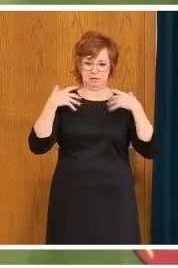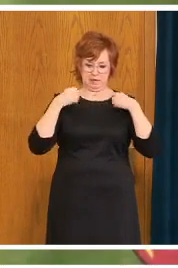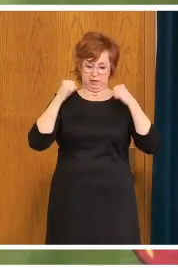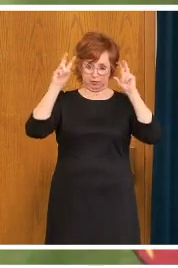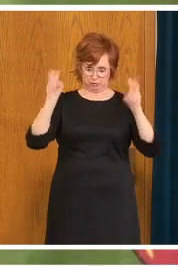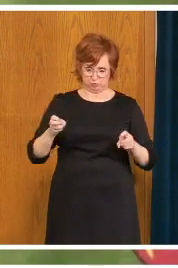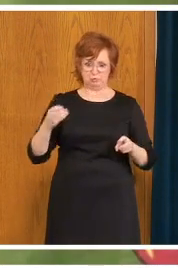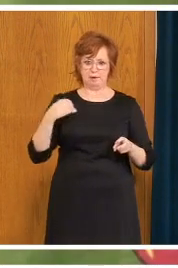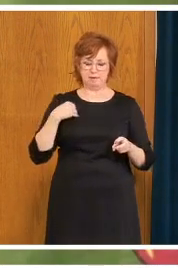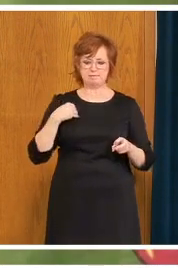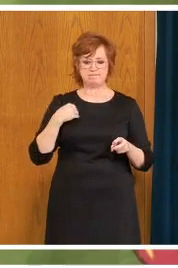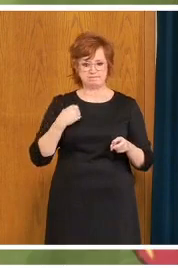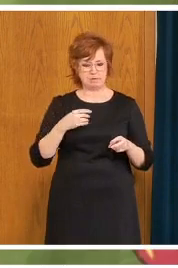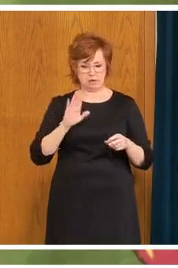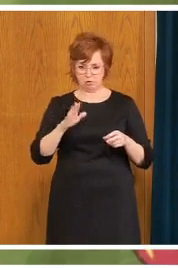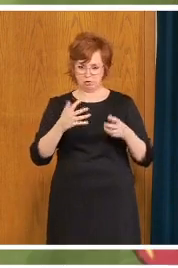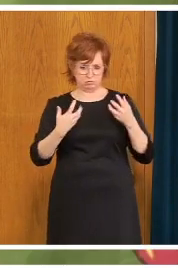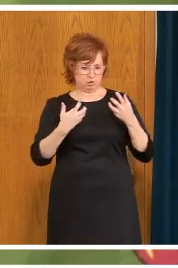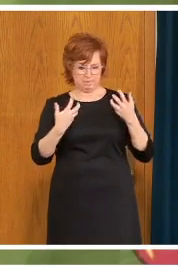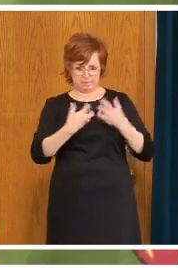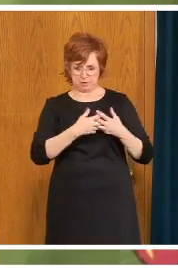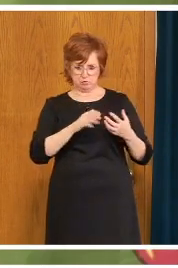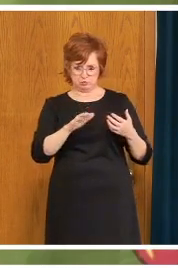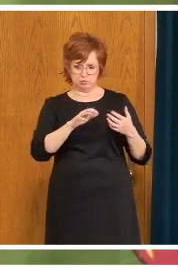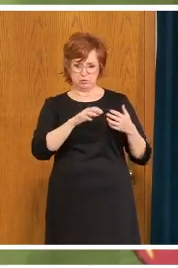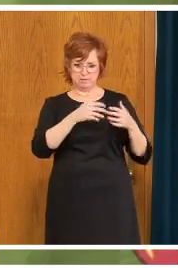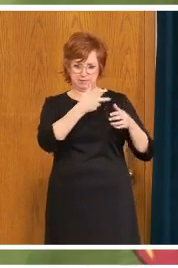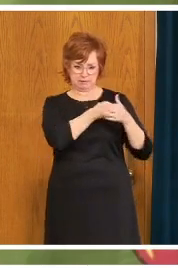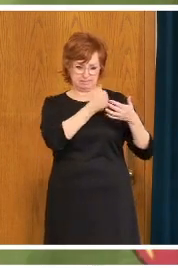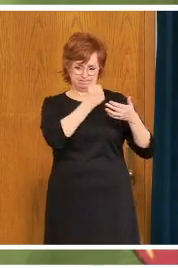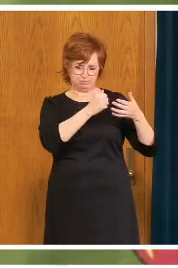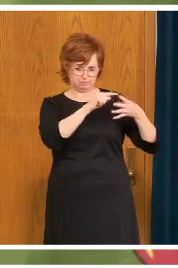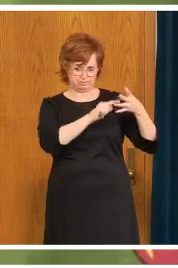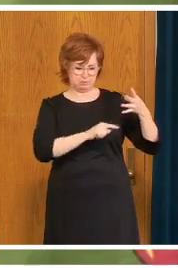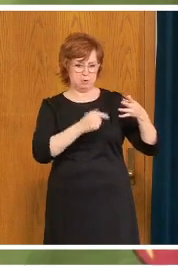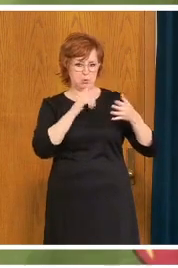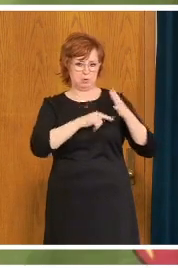a specific vaccine, or if they have an age requirement. We certainly try to